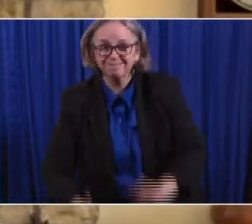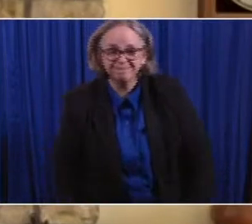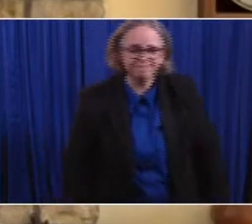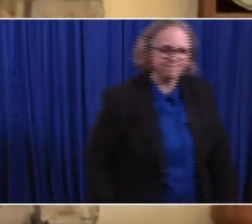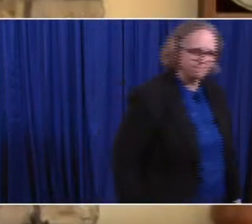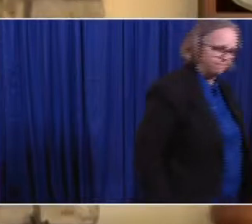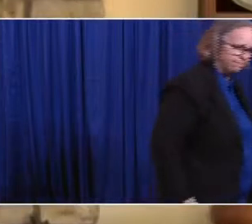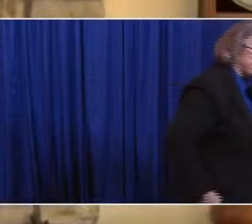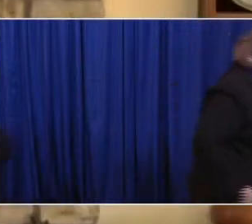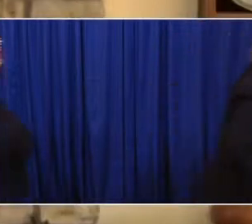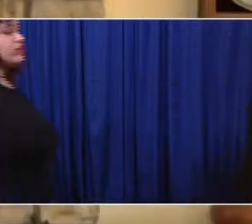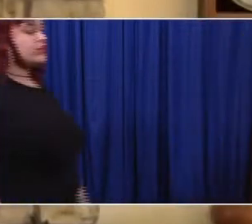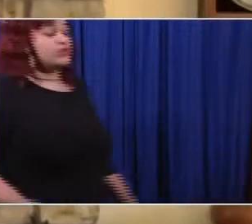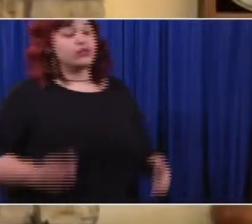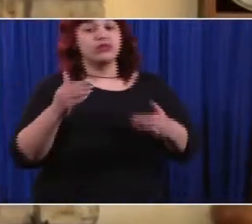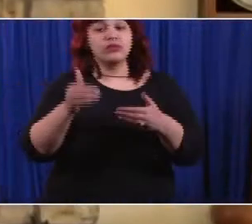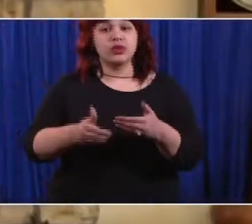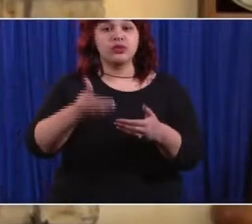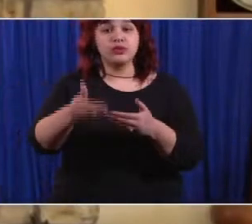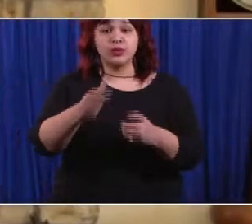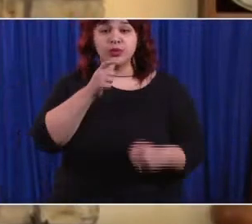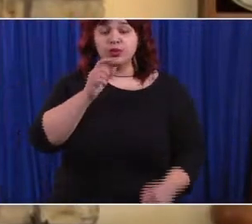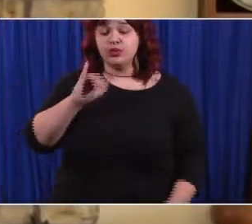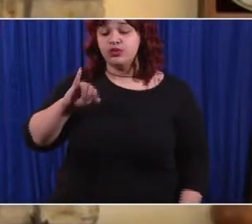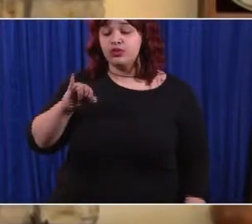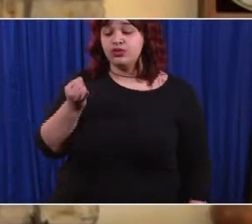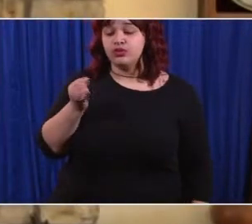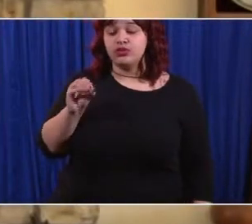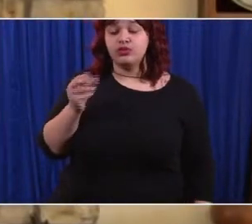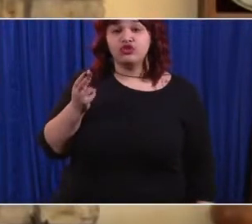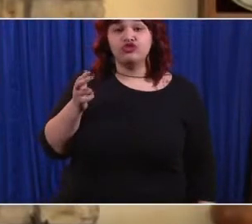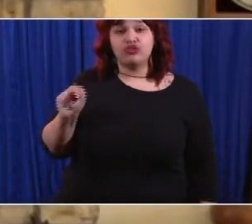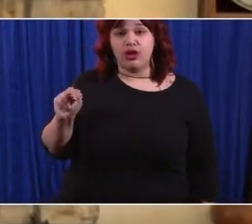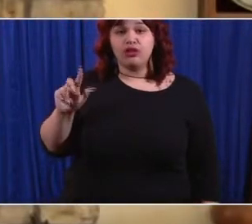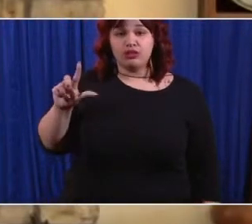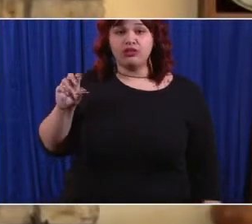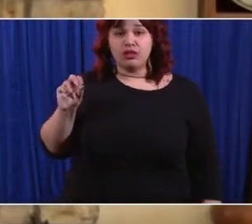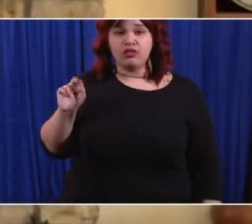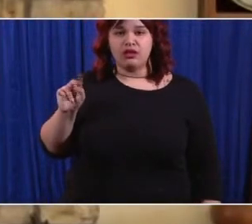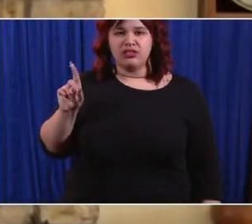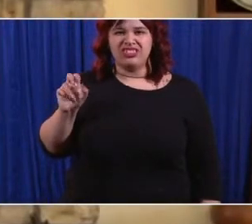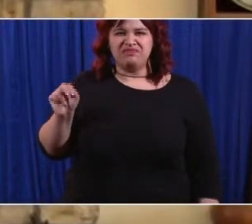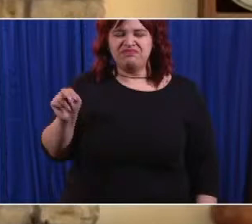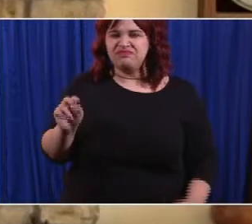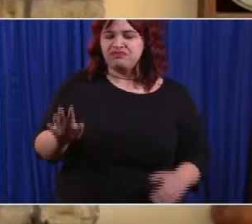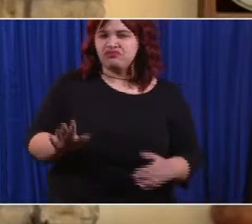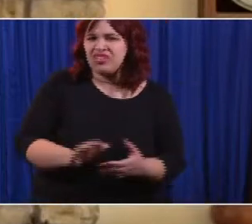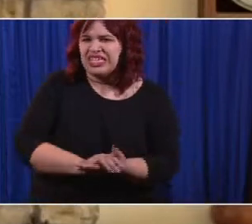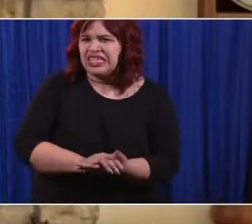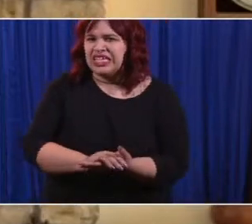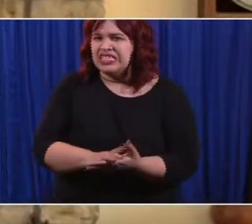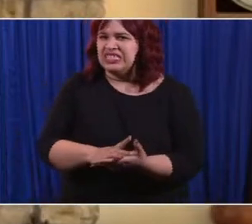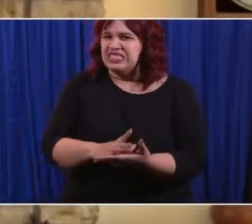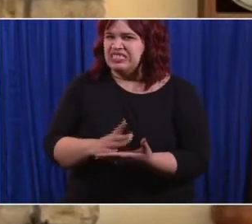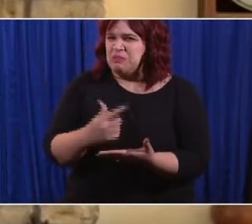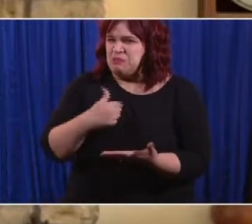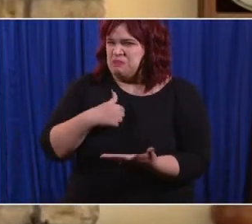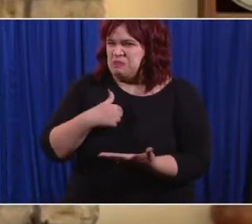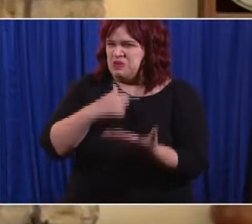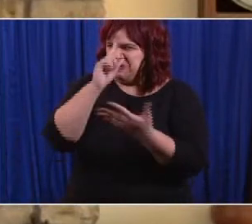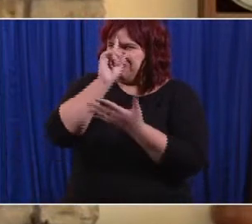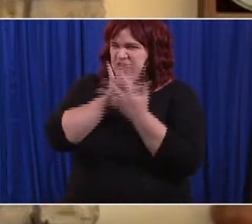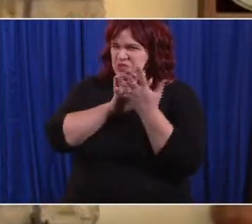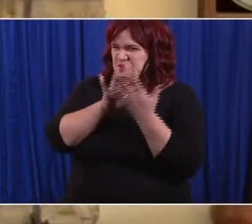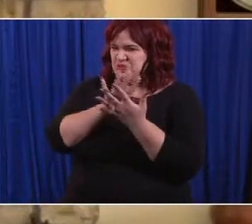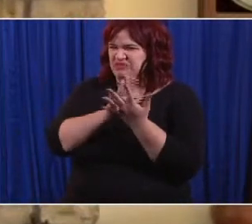Hey, John. Hi, Governor. So I apologize if I'm a little confused here, but I want some clarity from you, if you would.